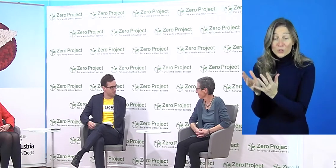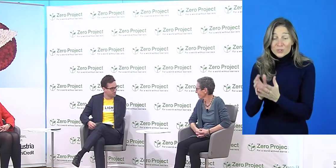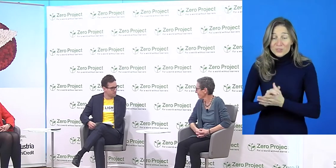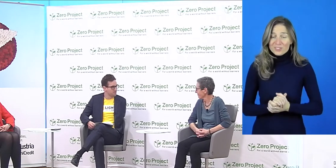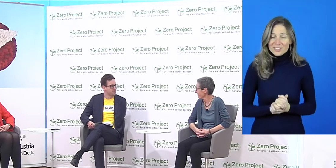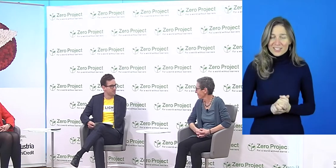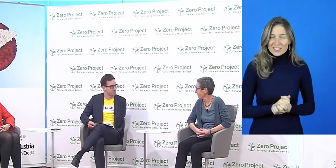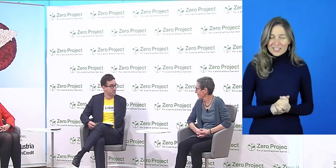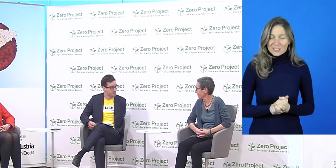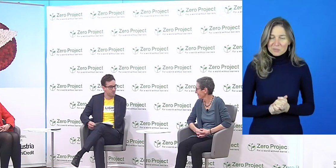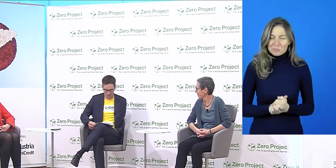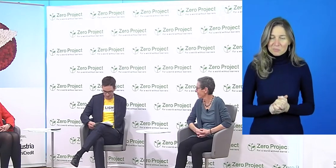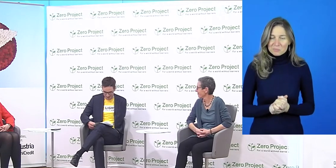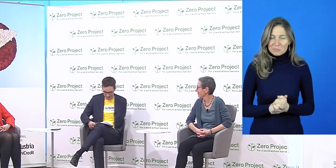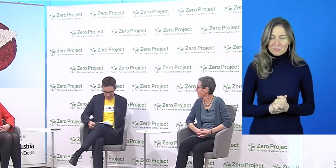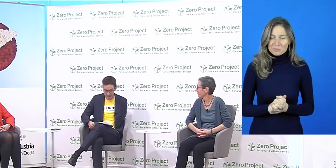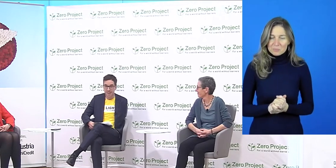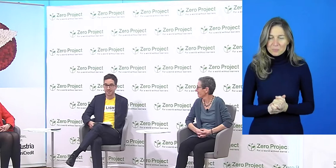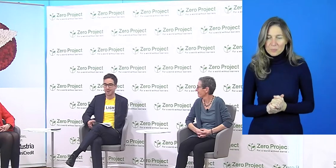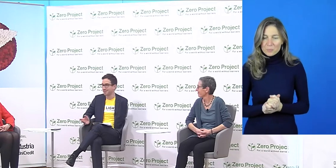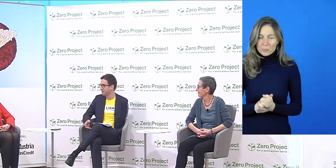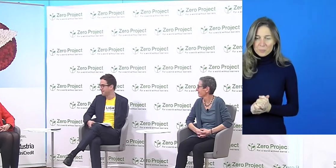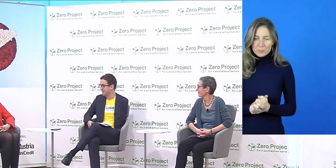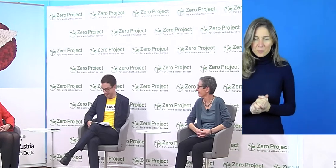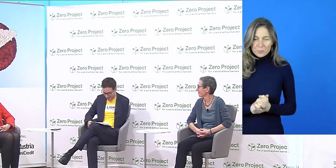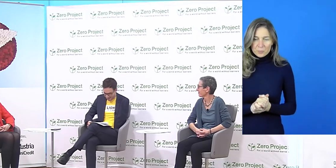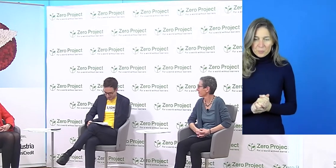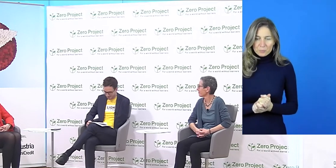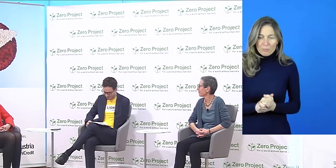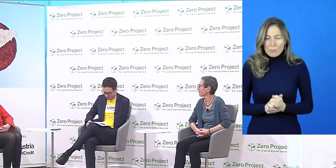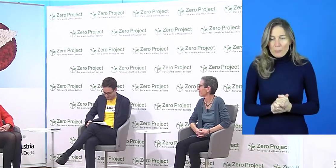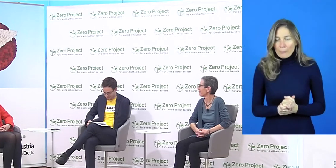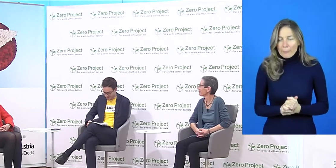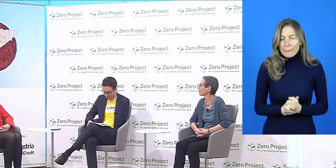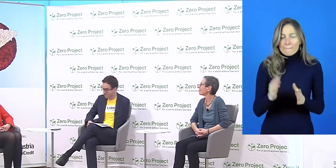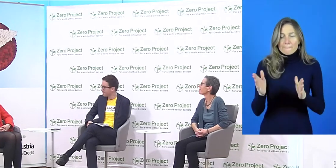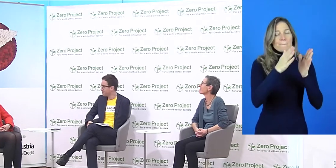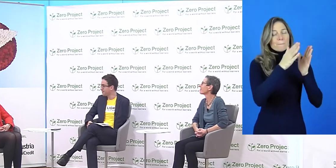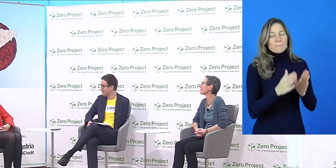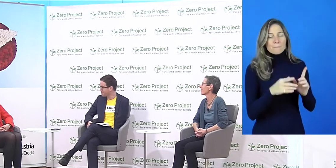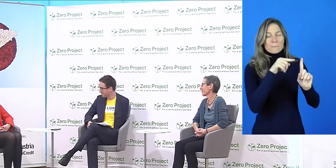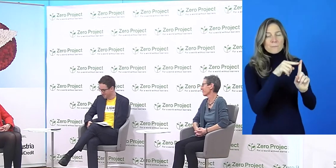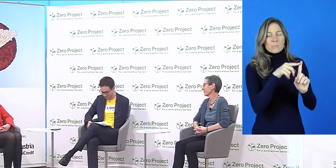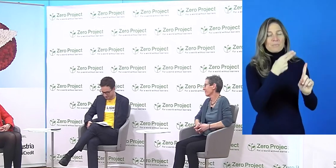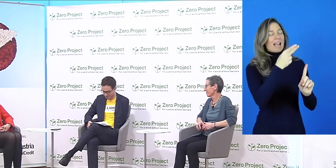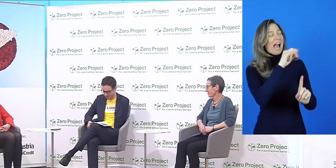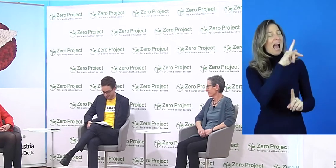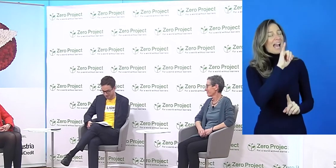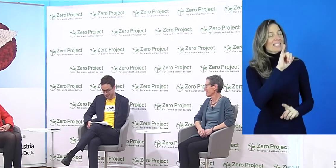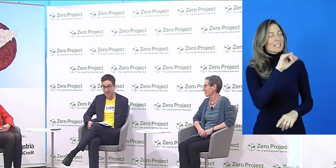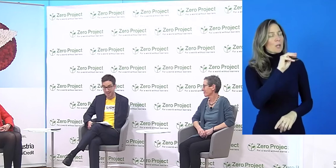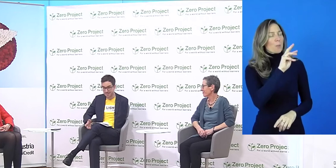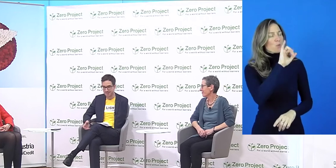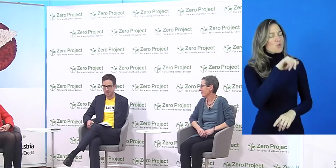to include people with disabilities into our society. And Heidemarie, she's to my right. She's from the Austrian Disability